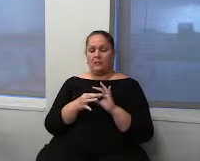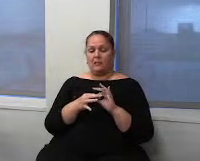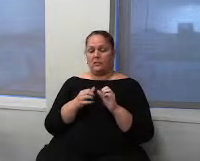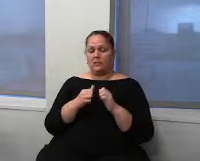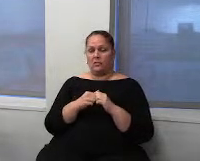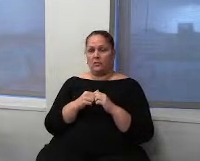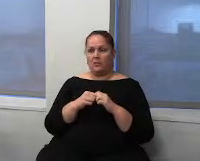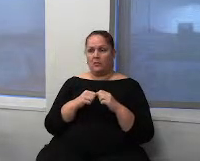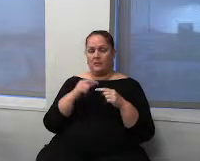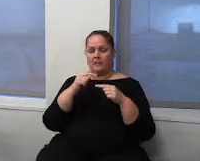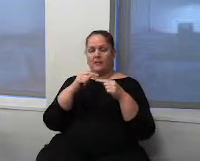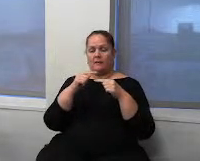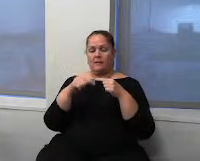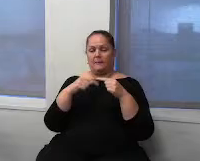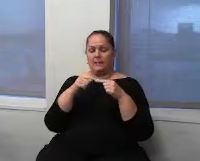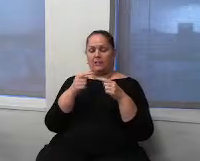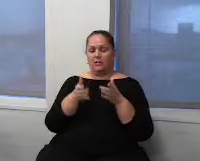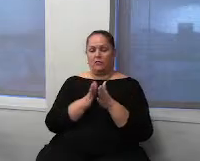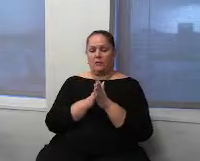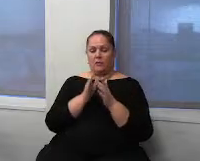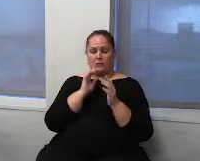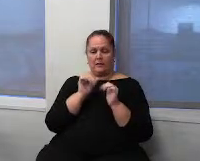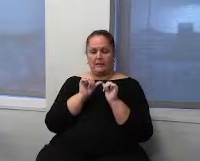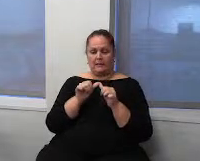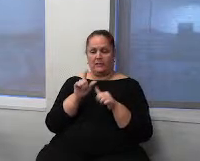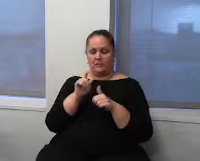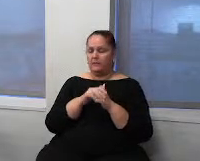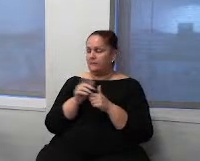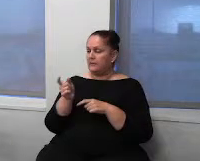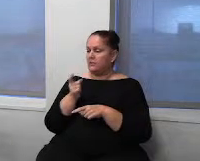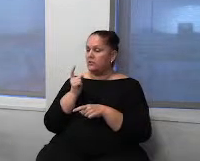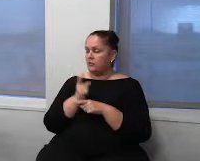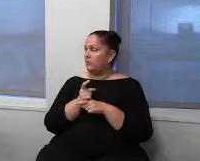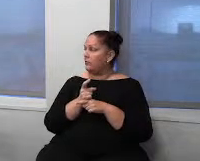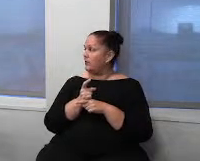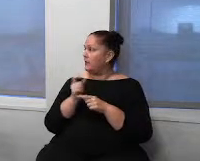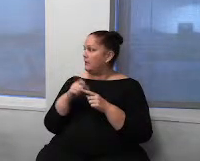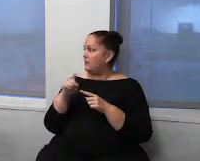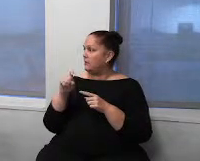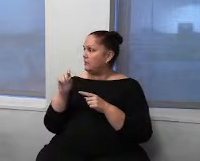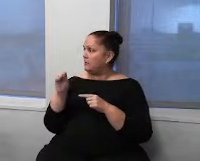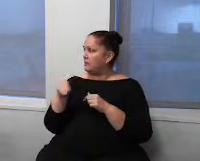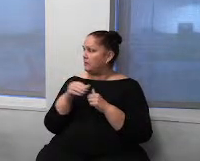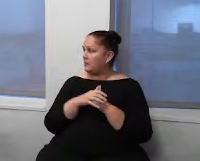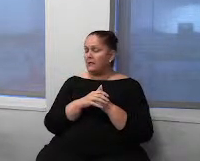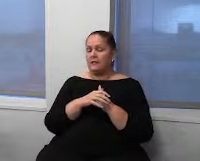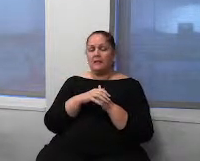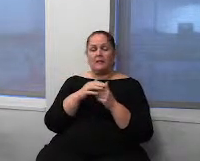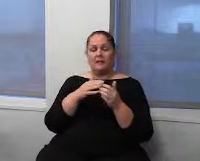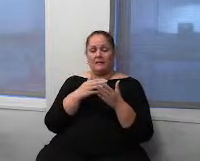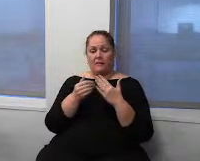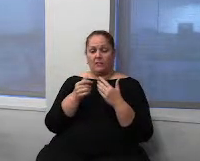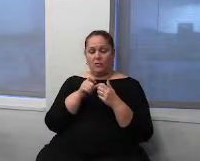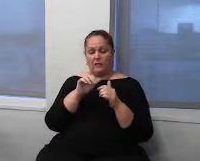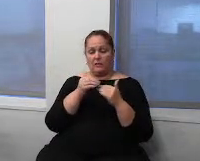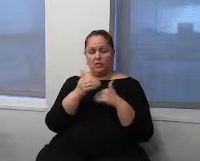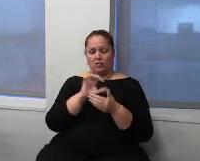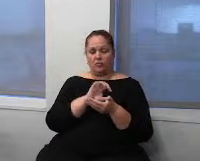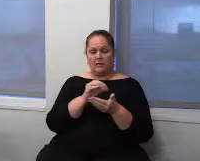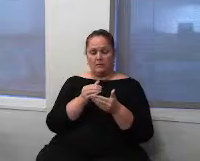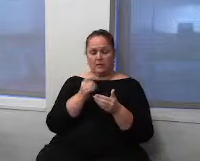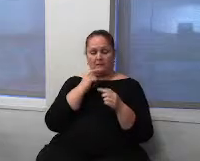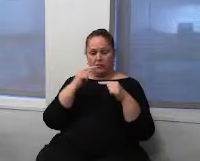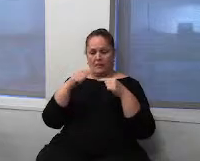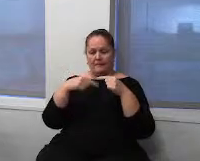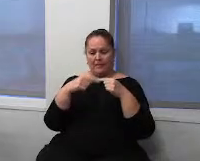customer connections with net metering requests would continue? That's correct. We kept that at 100%. Right. And even under